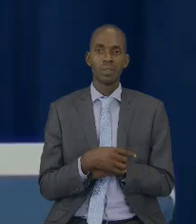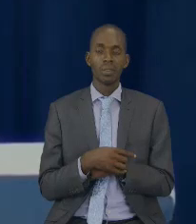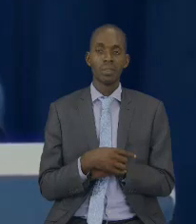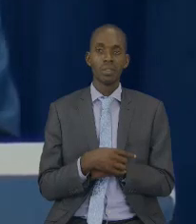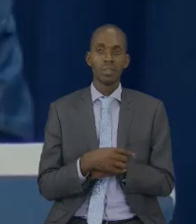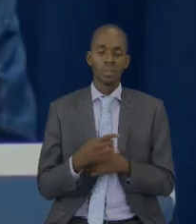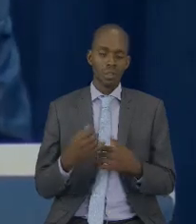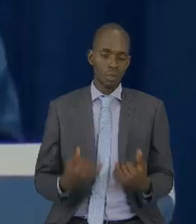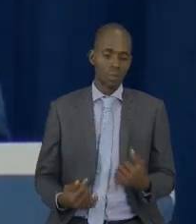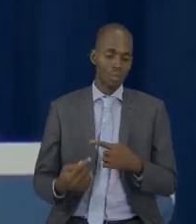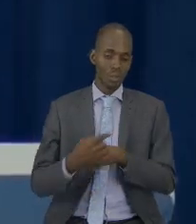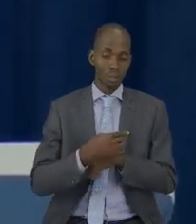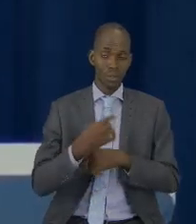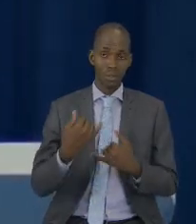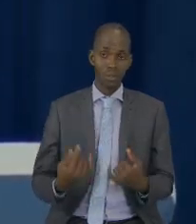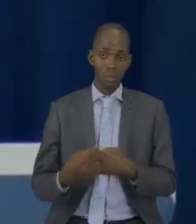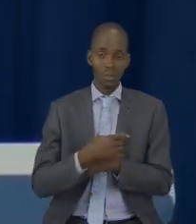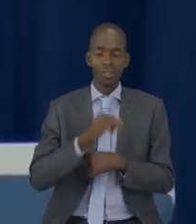Today is your day.